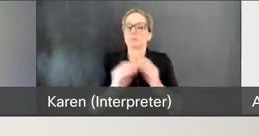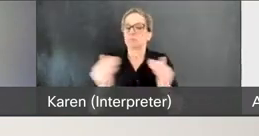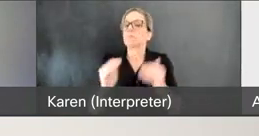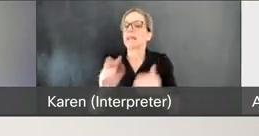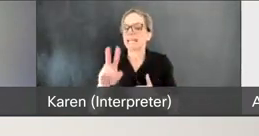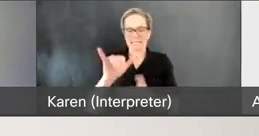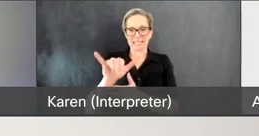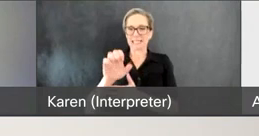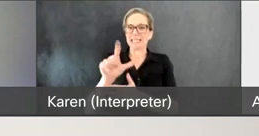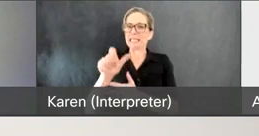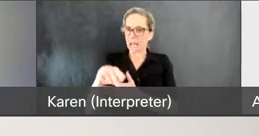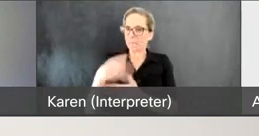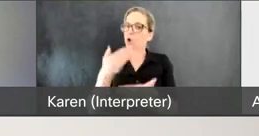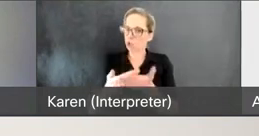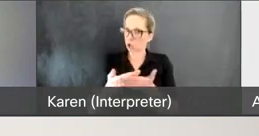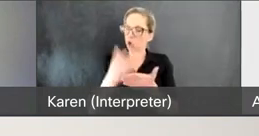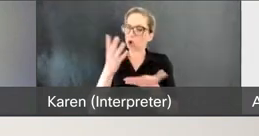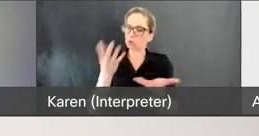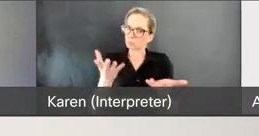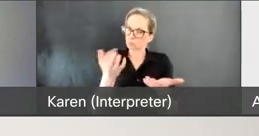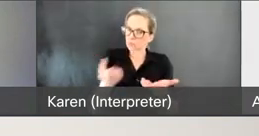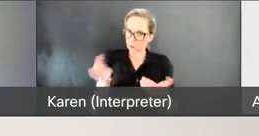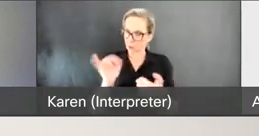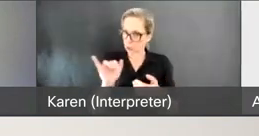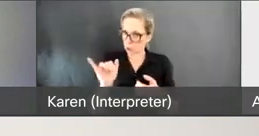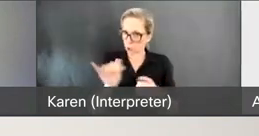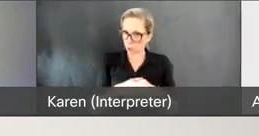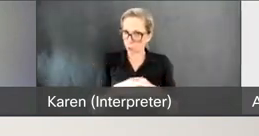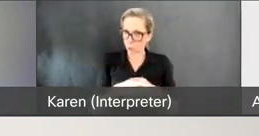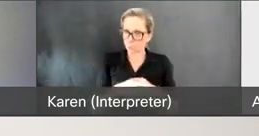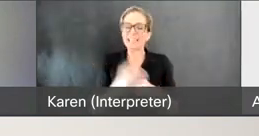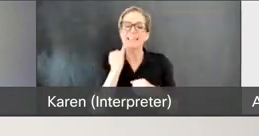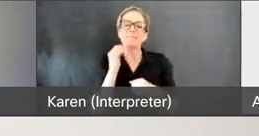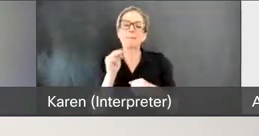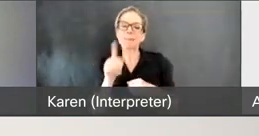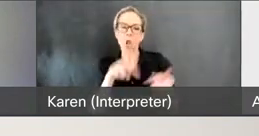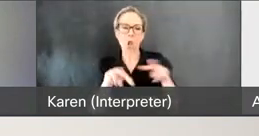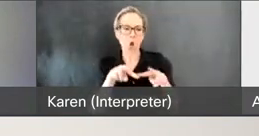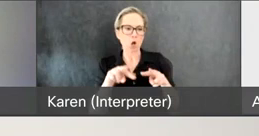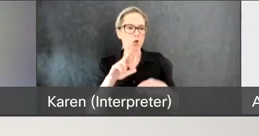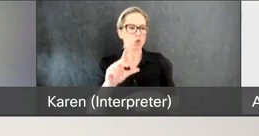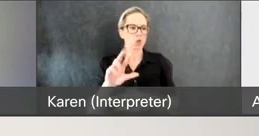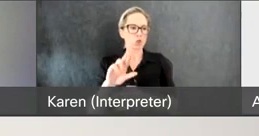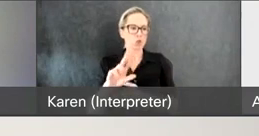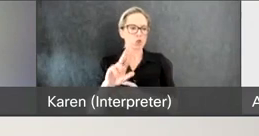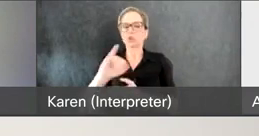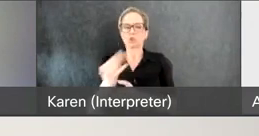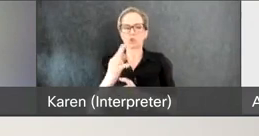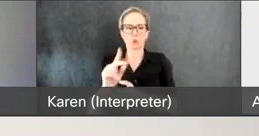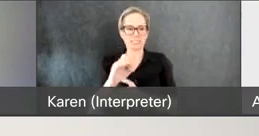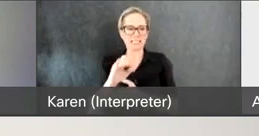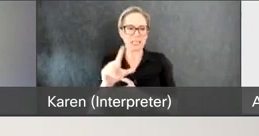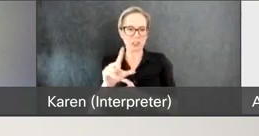as well. And in Maryland, if you go to judicial case search, you can Google judicial case